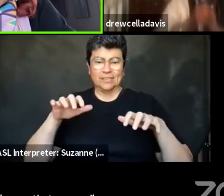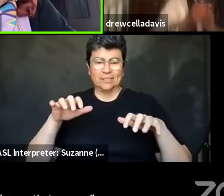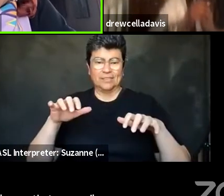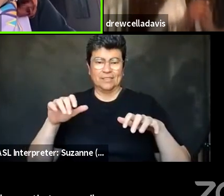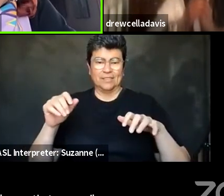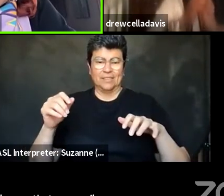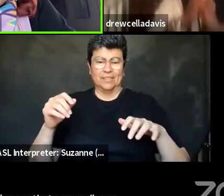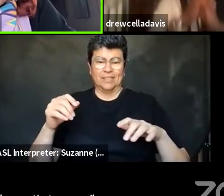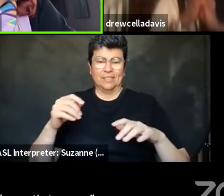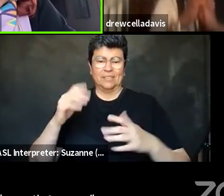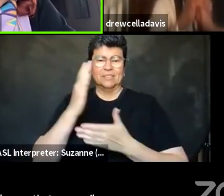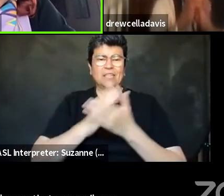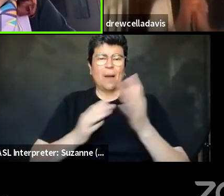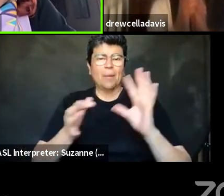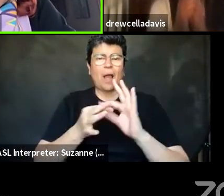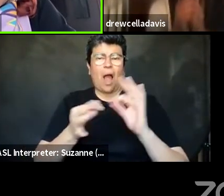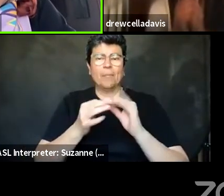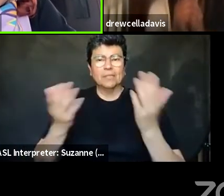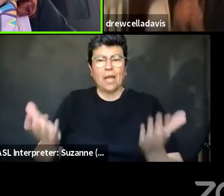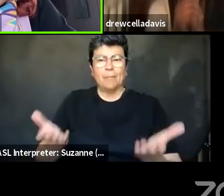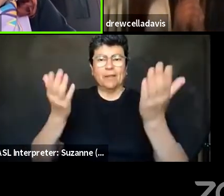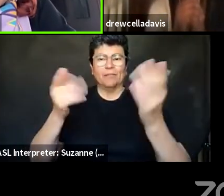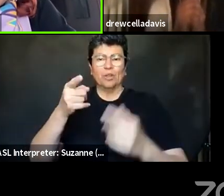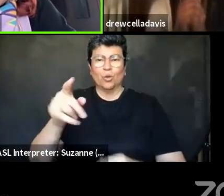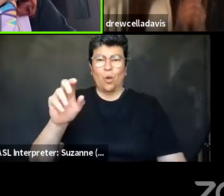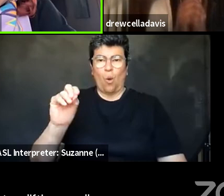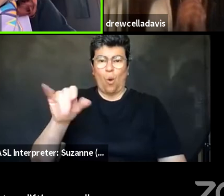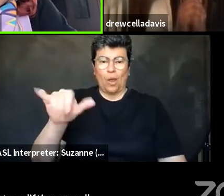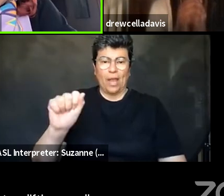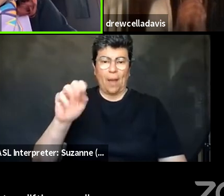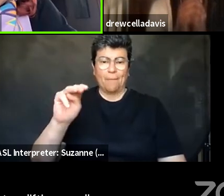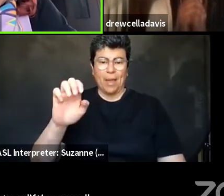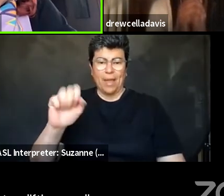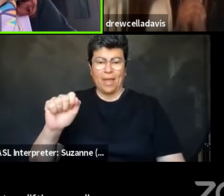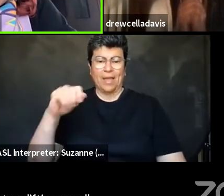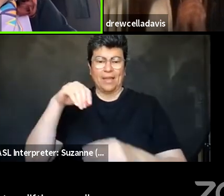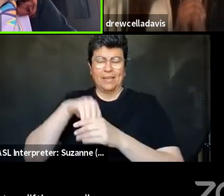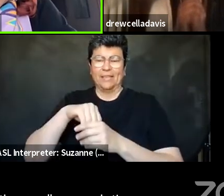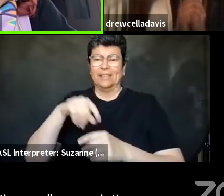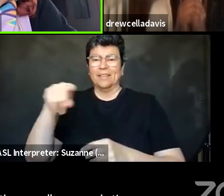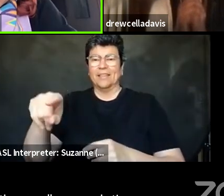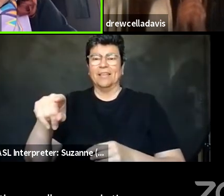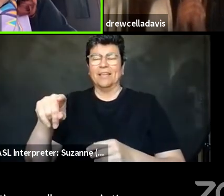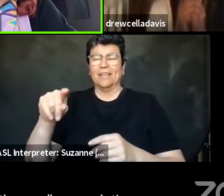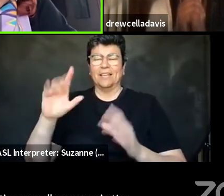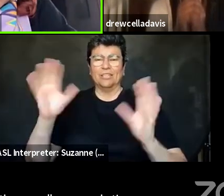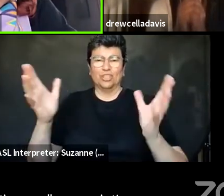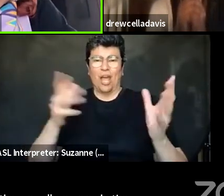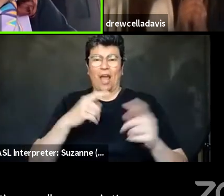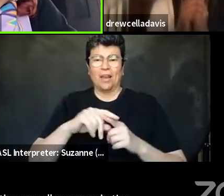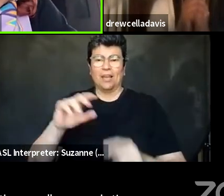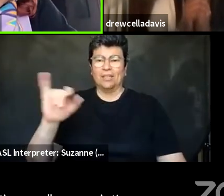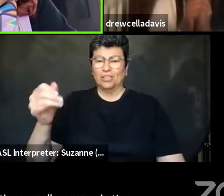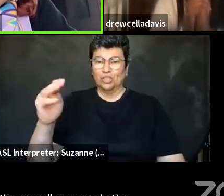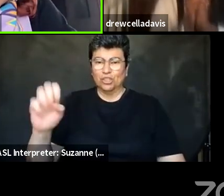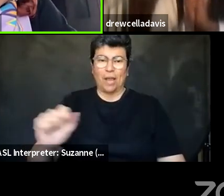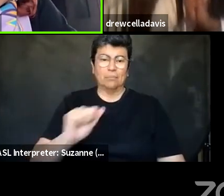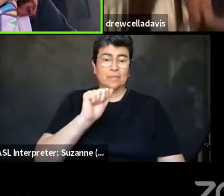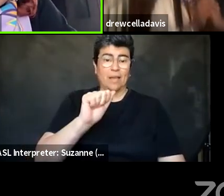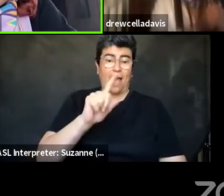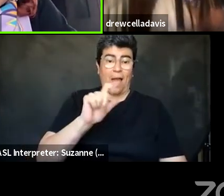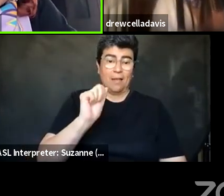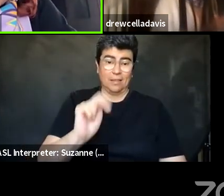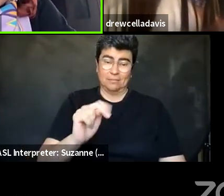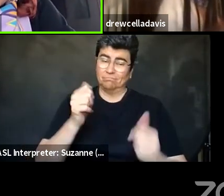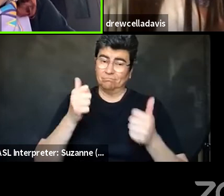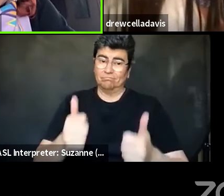some comments uplifting you, Oyeme, in the chat, and Alan and James. So definitely